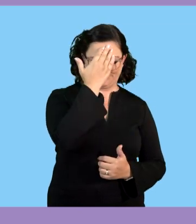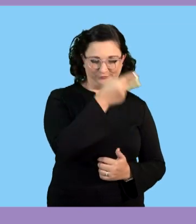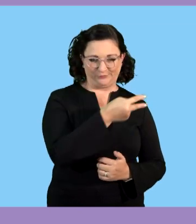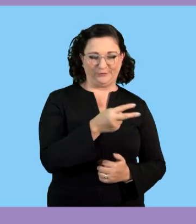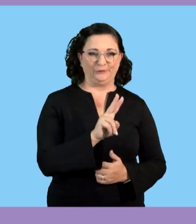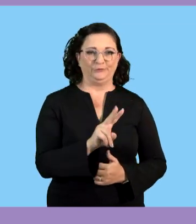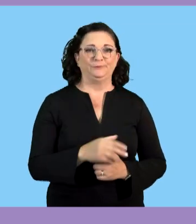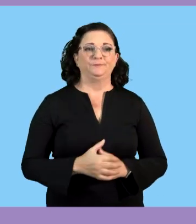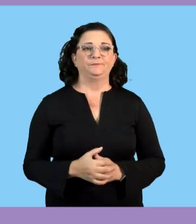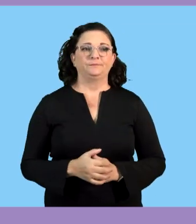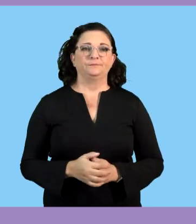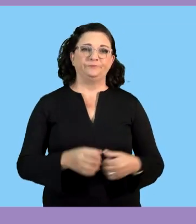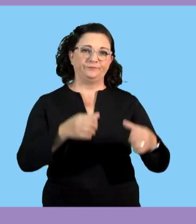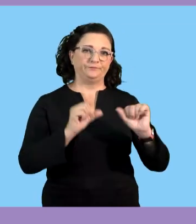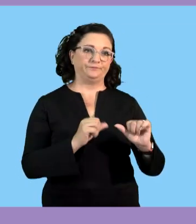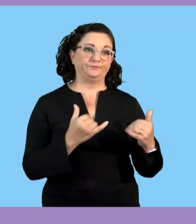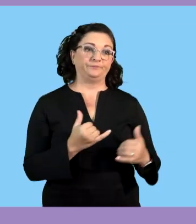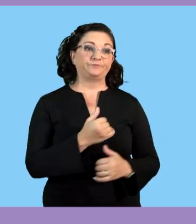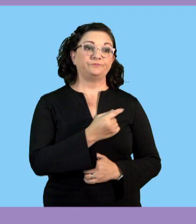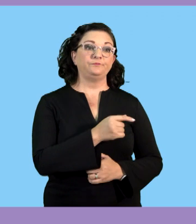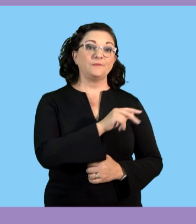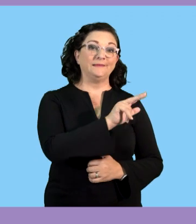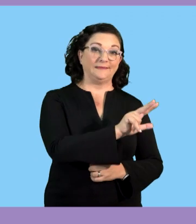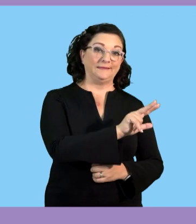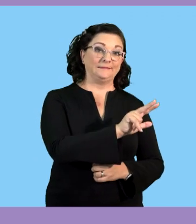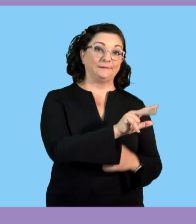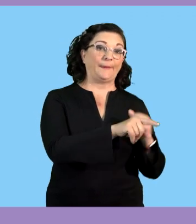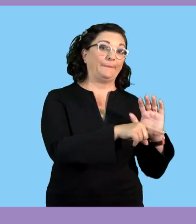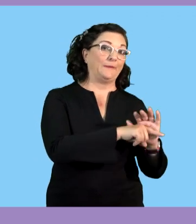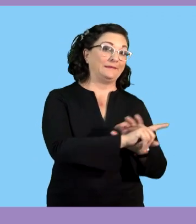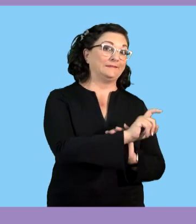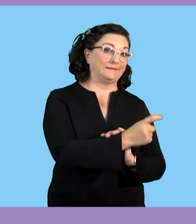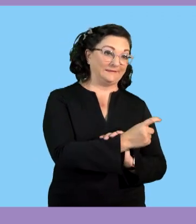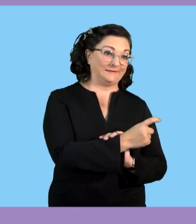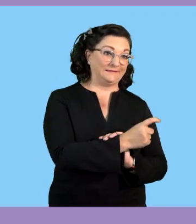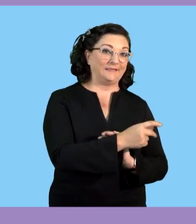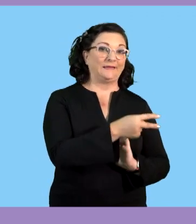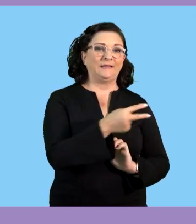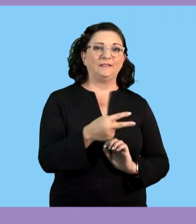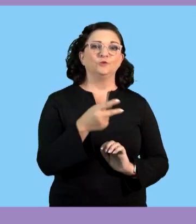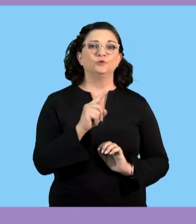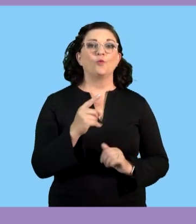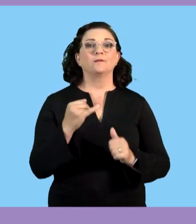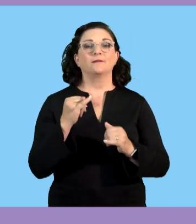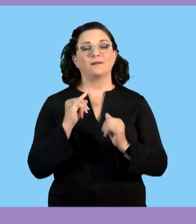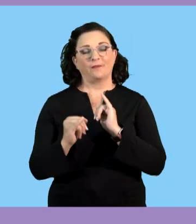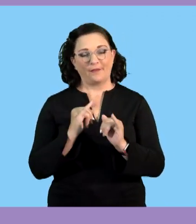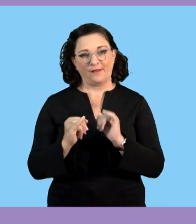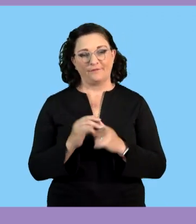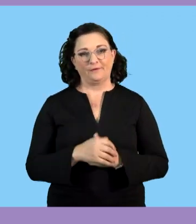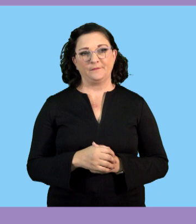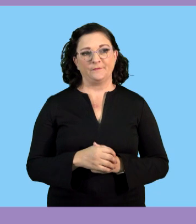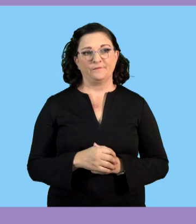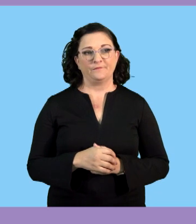2. Let's look at the second one here. We have now the 8 minus x is equals to 11.